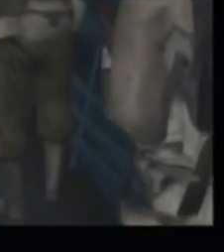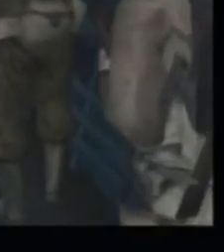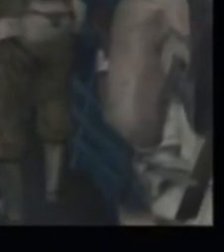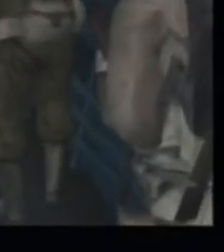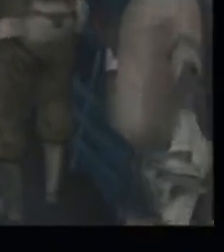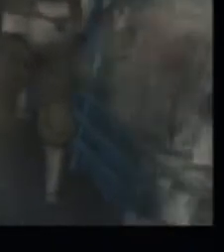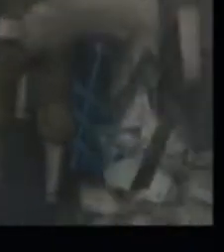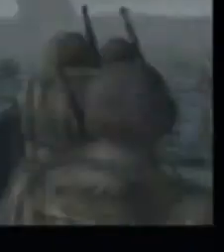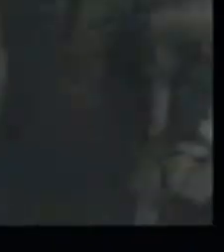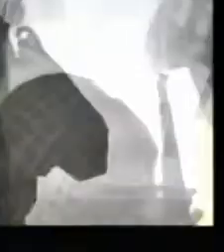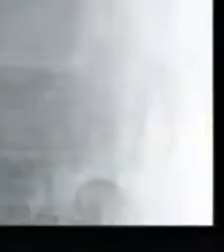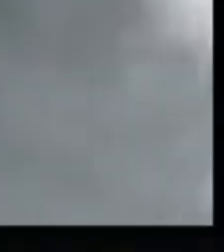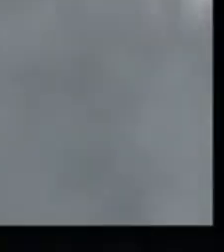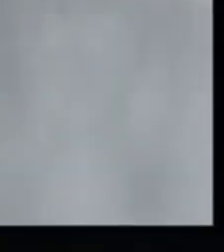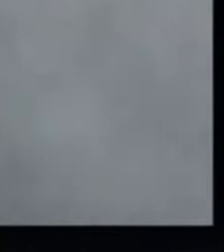help you through it.